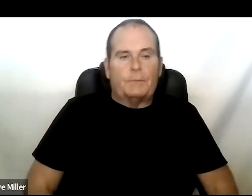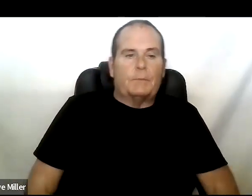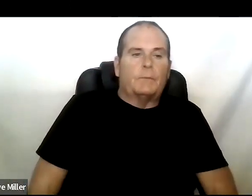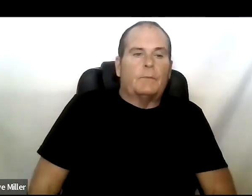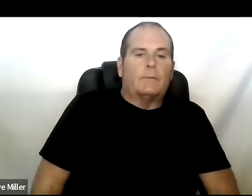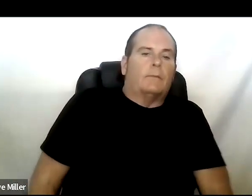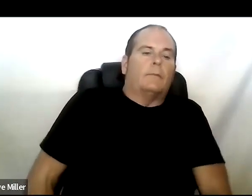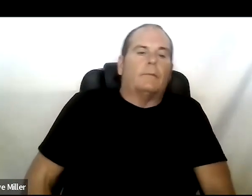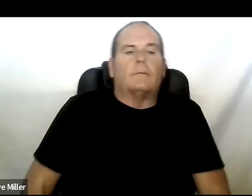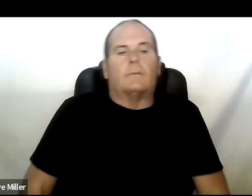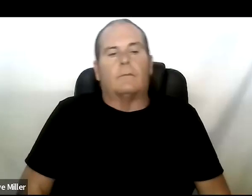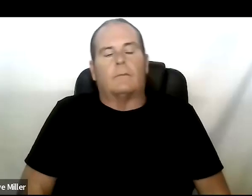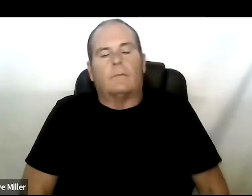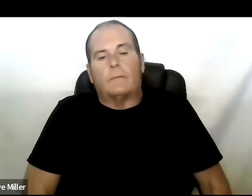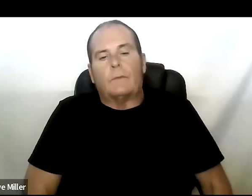Right.